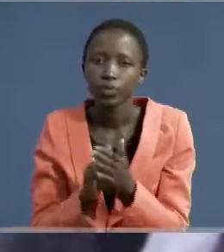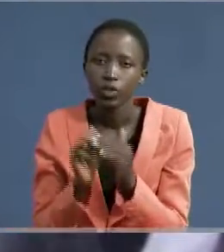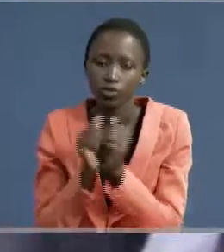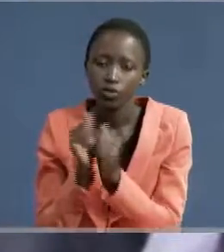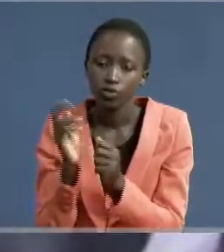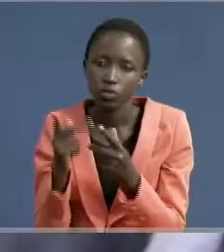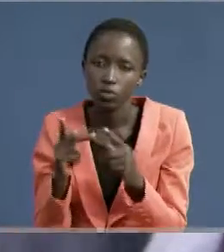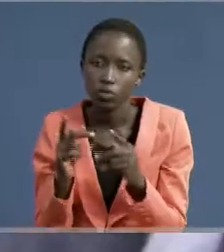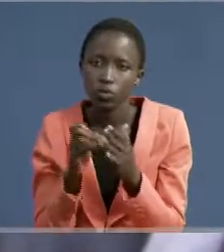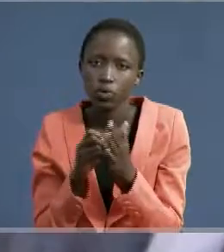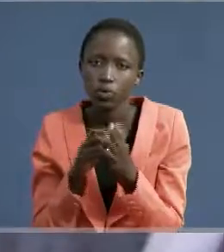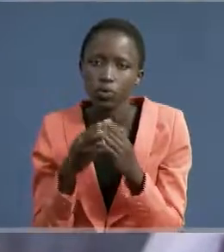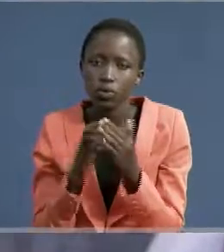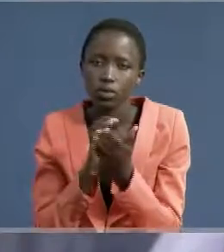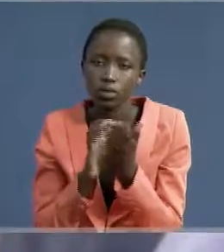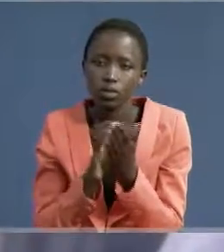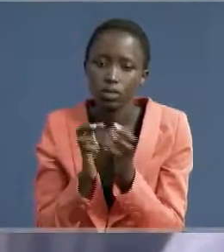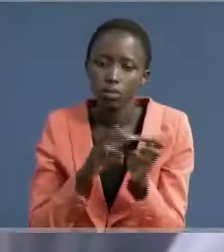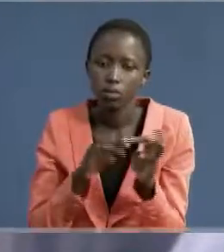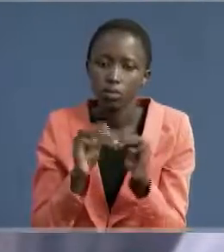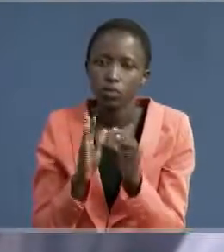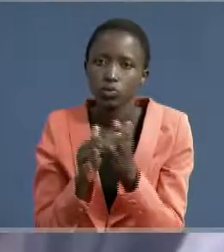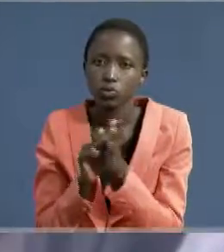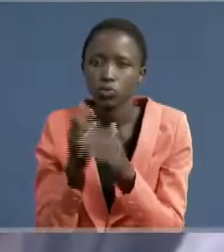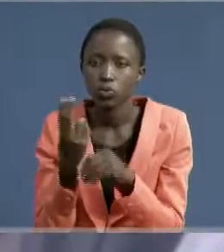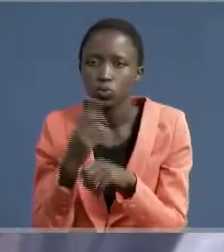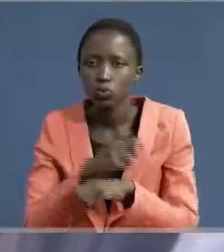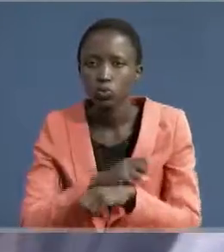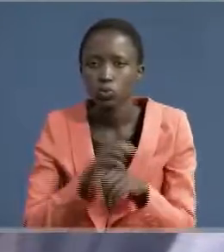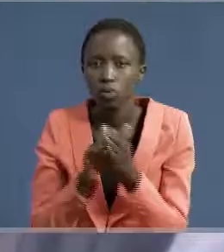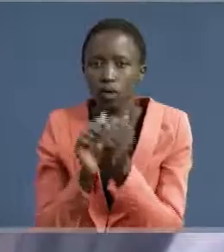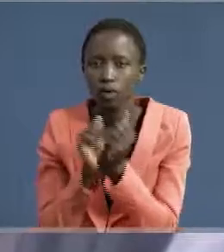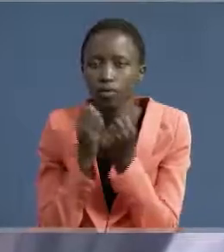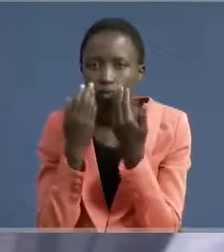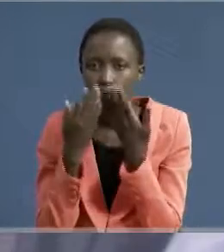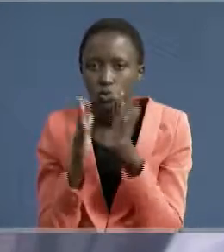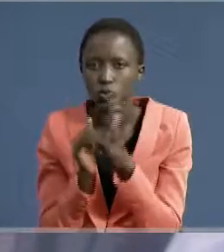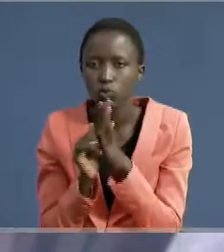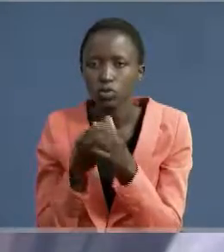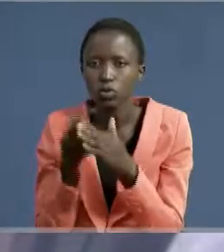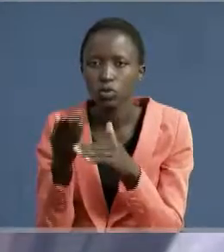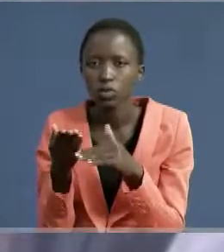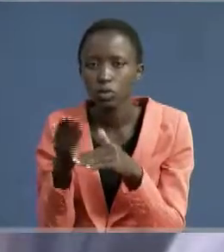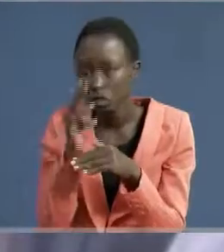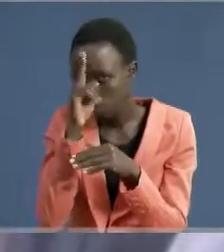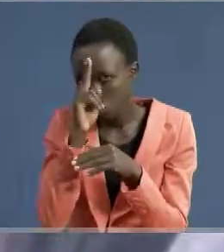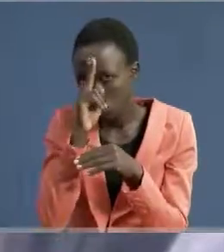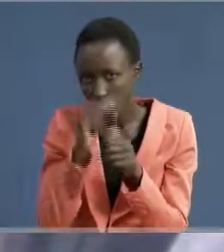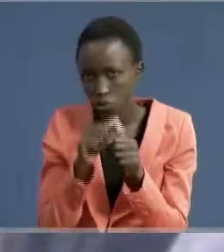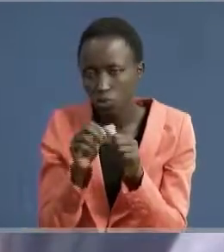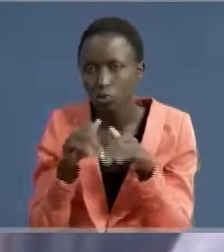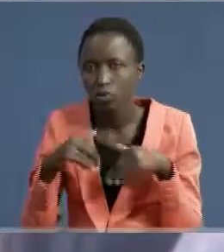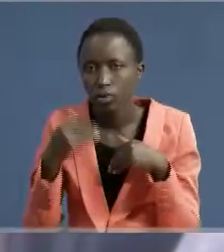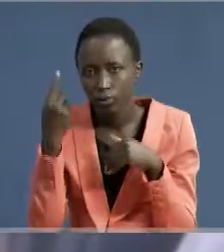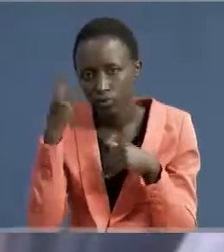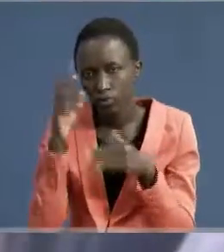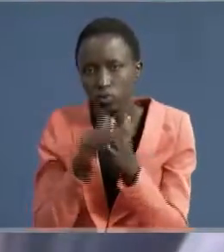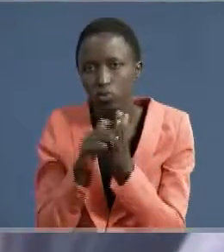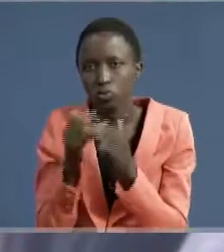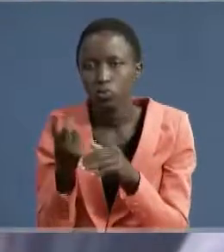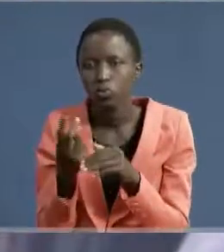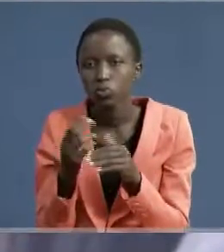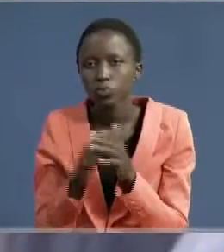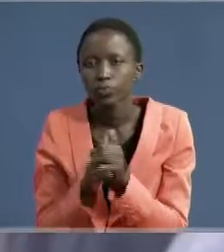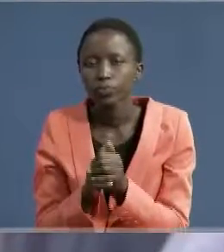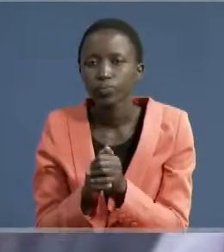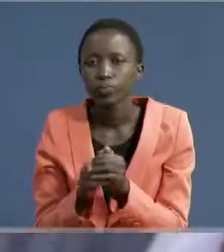people, including center managers and invigilators of the two schools, were arrested and are in police custody arising from these two incidents that took